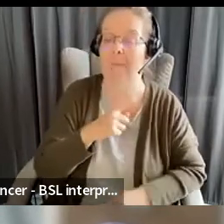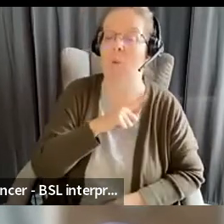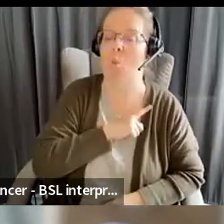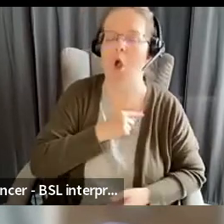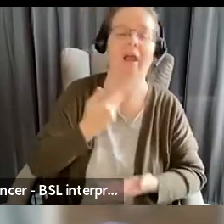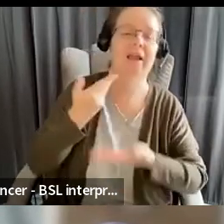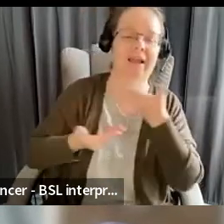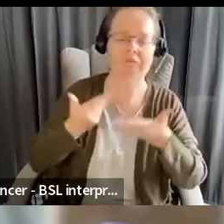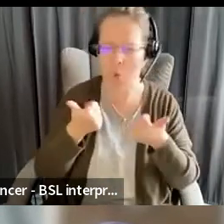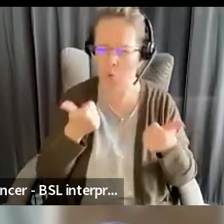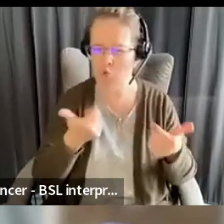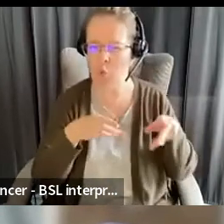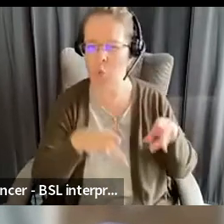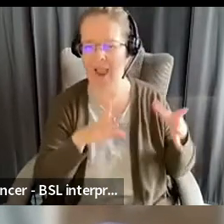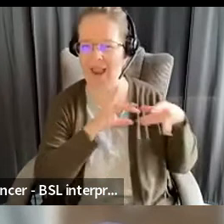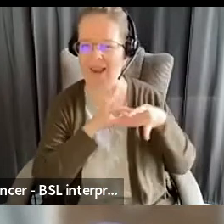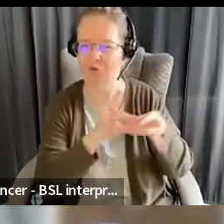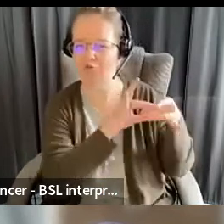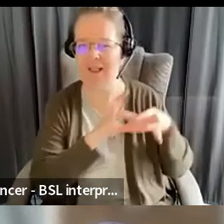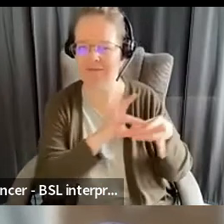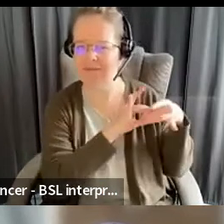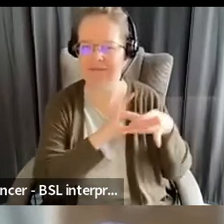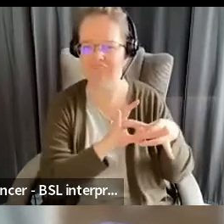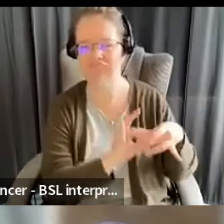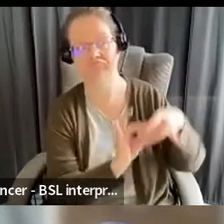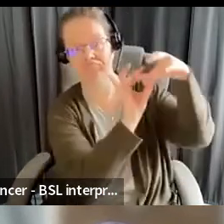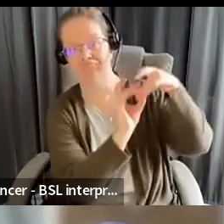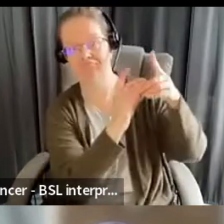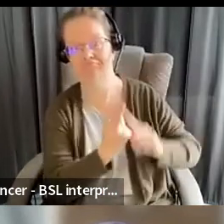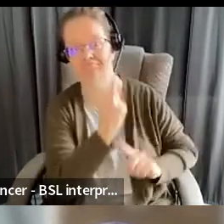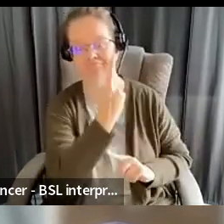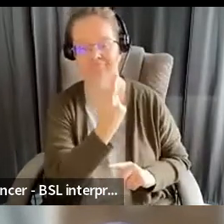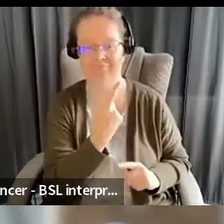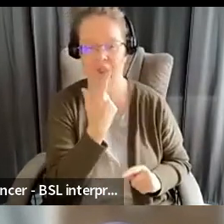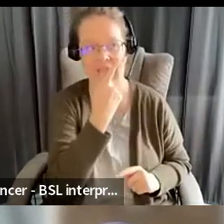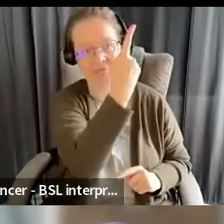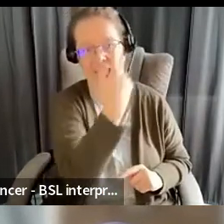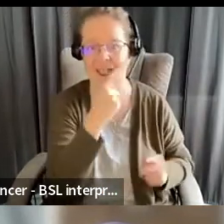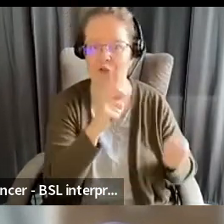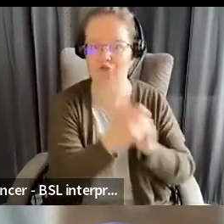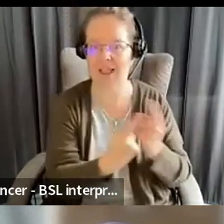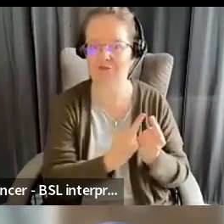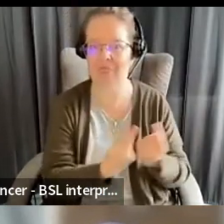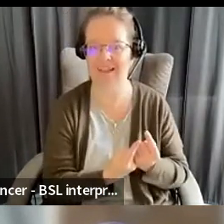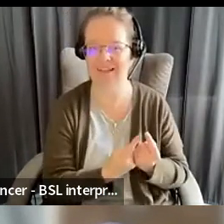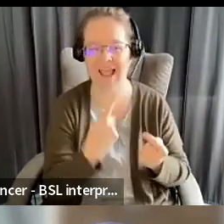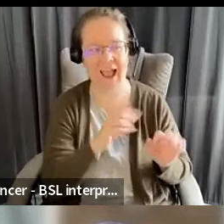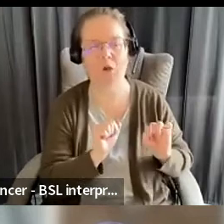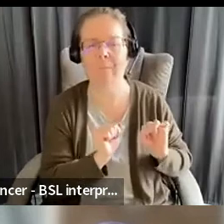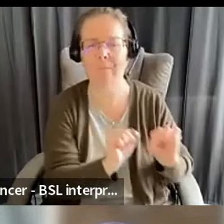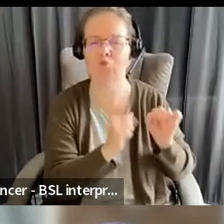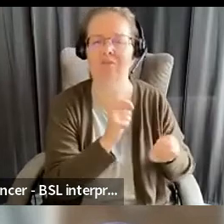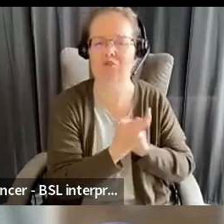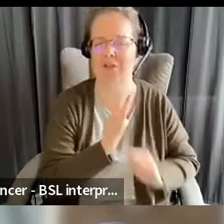good way of interacting with people who could change things, as well as pushing for change